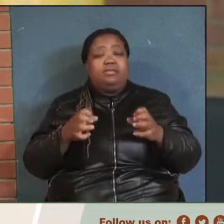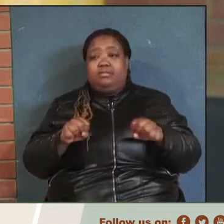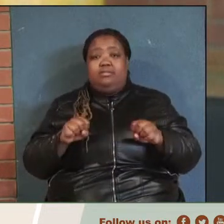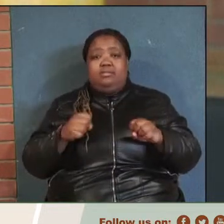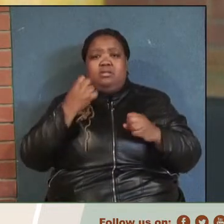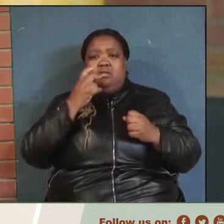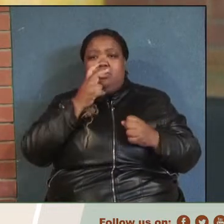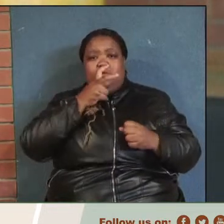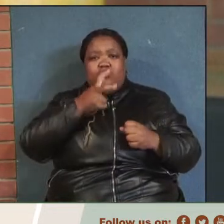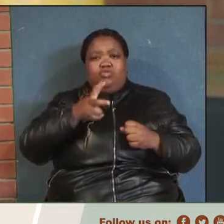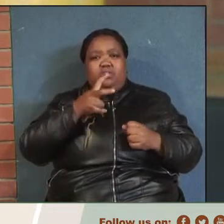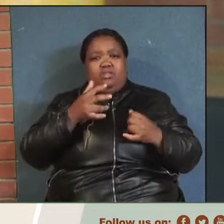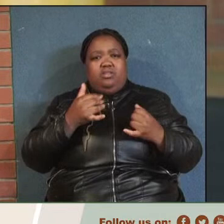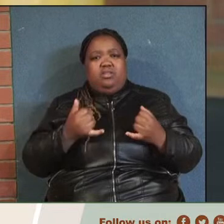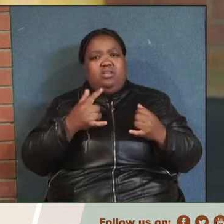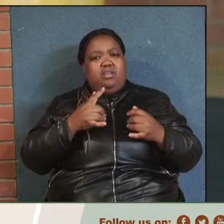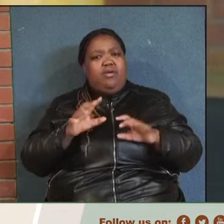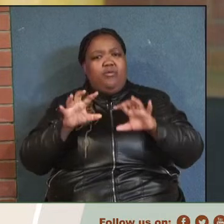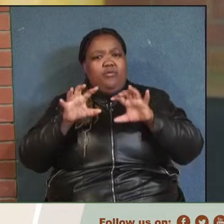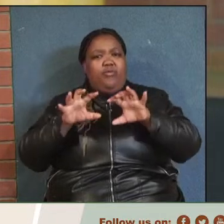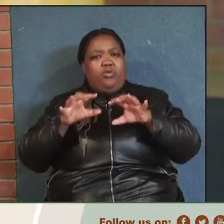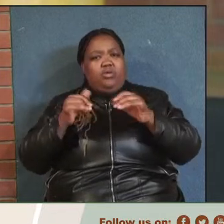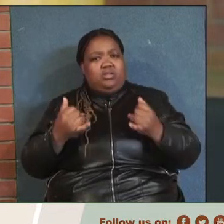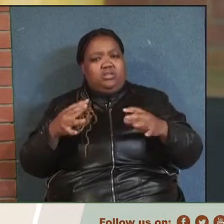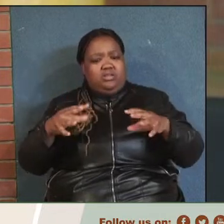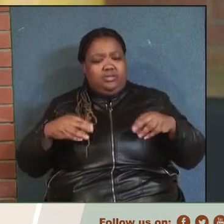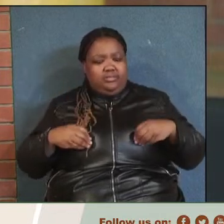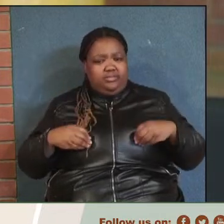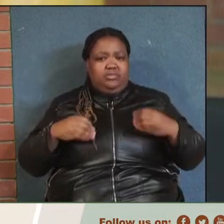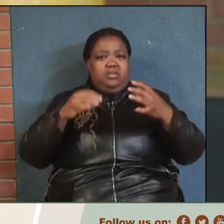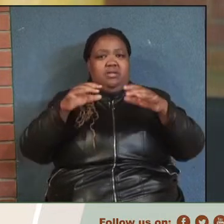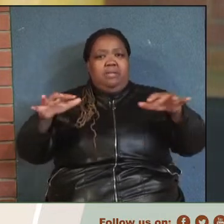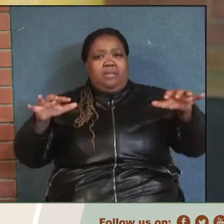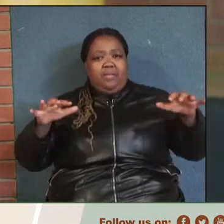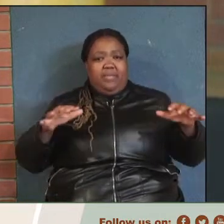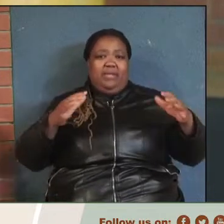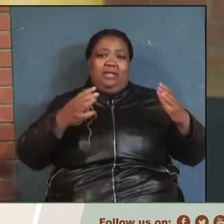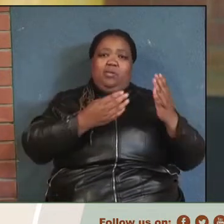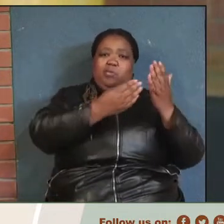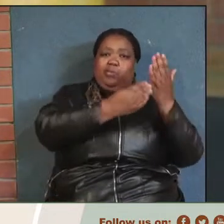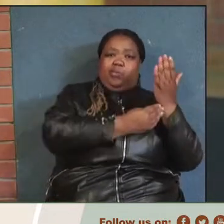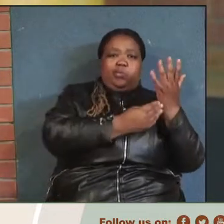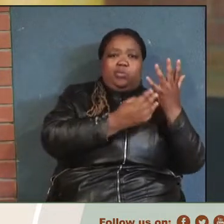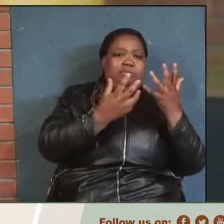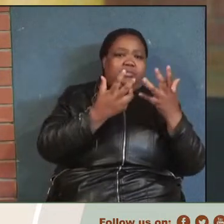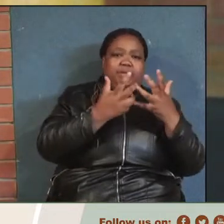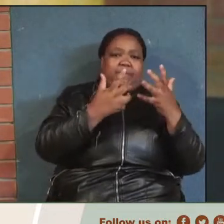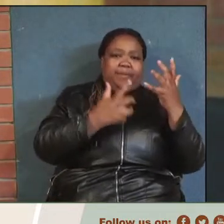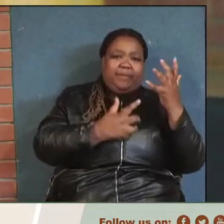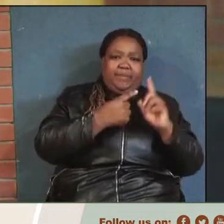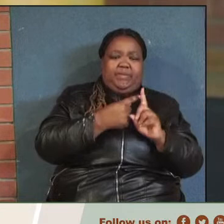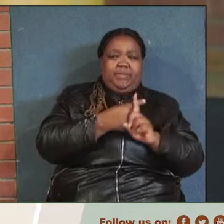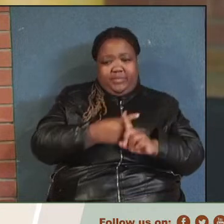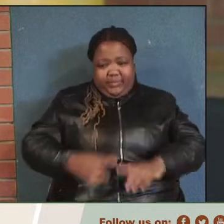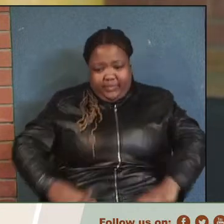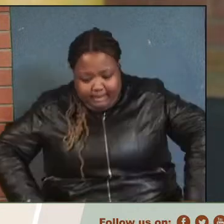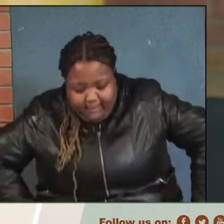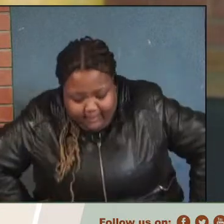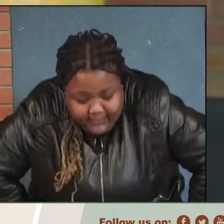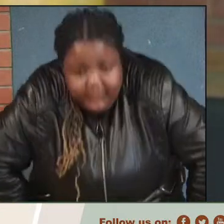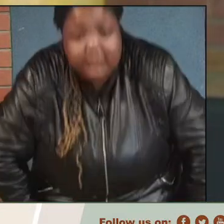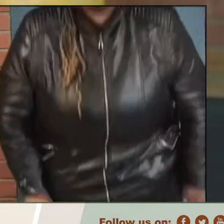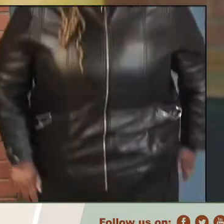you're saying for the House to adopt, which is not collated in the Parliament section. Read more further on the sections, and then you'll get